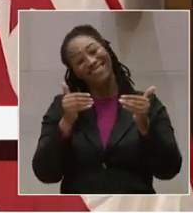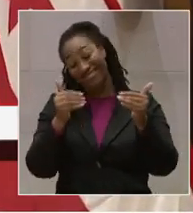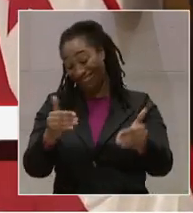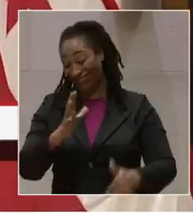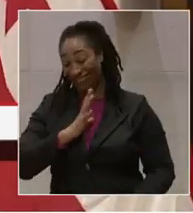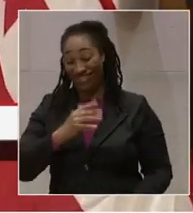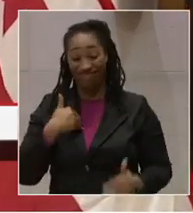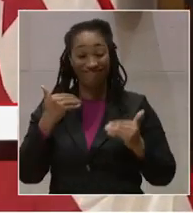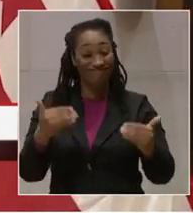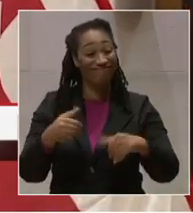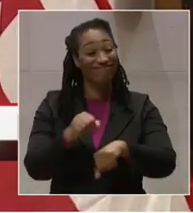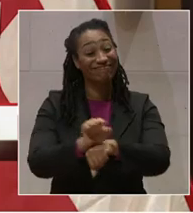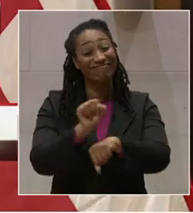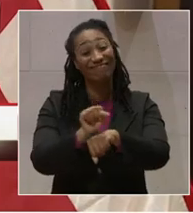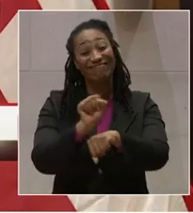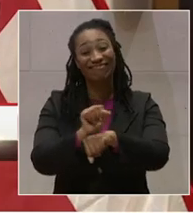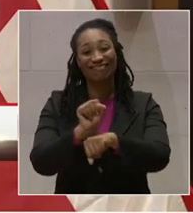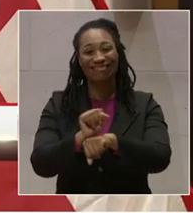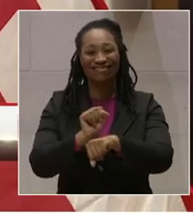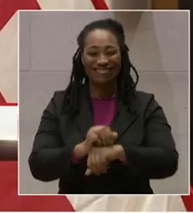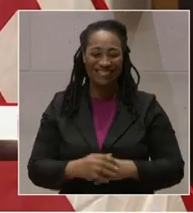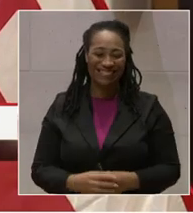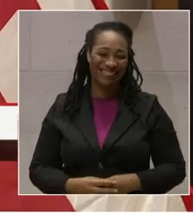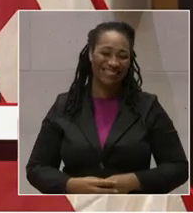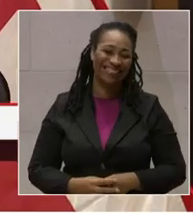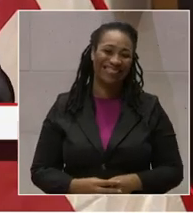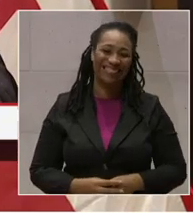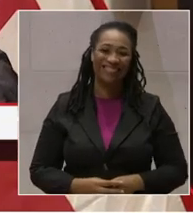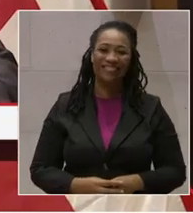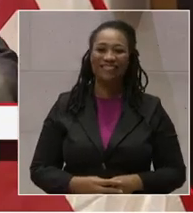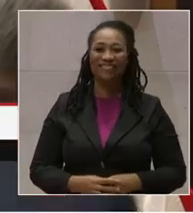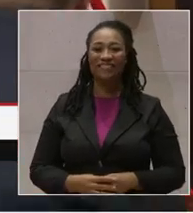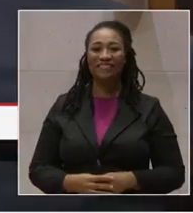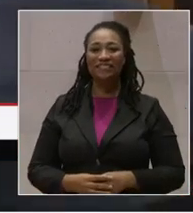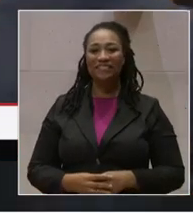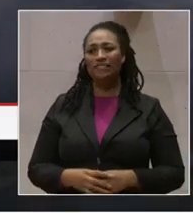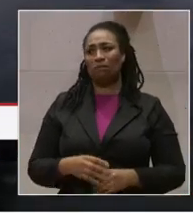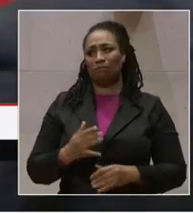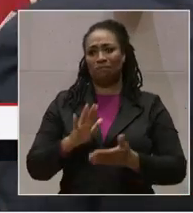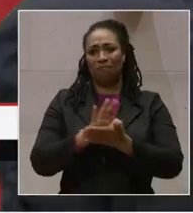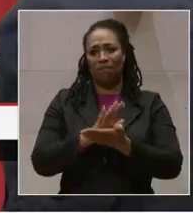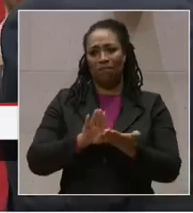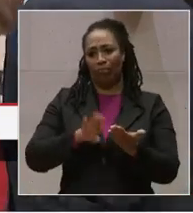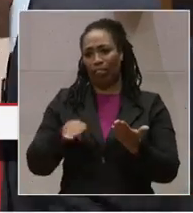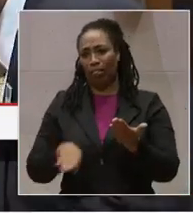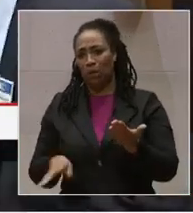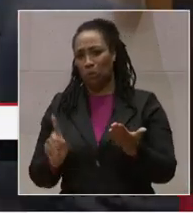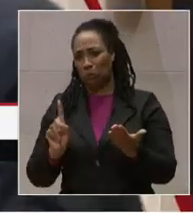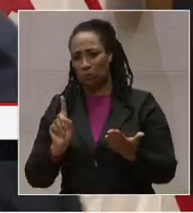down there. Right there on the floor, organized the way I organize.